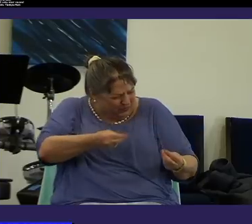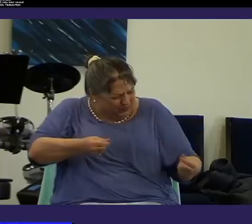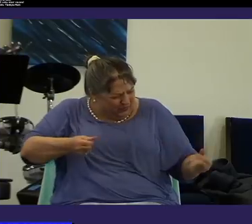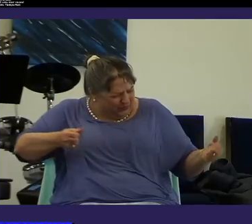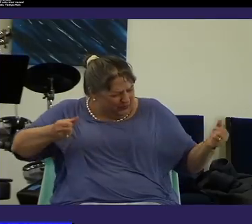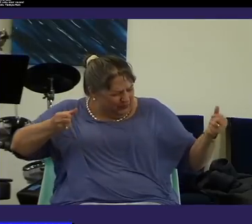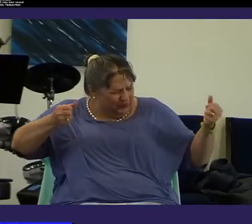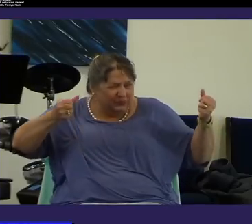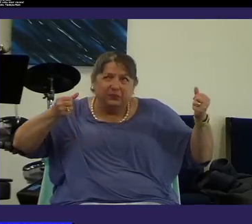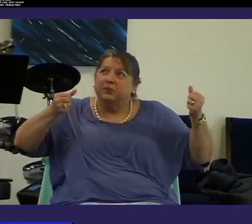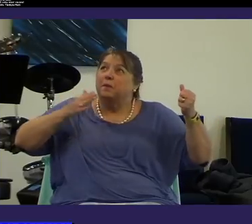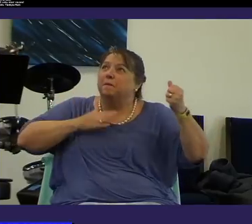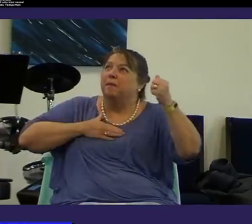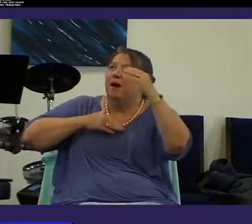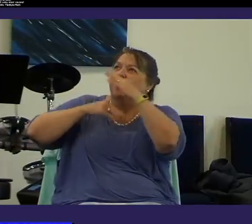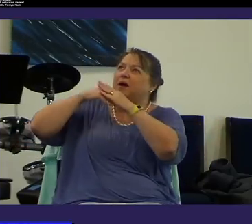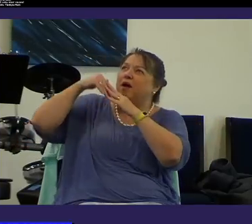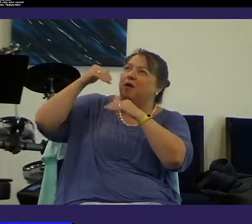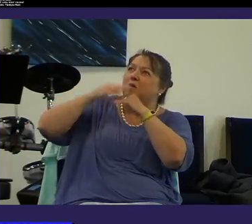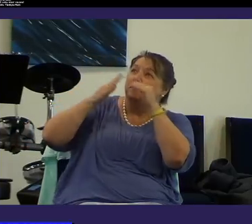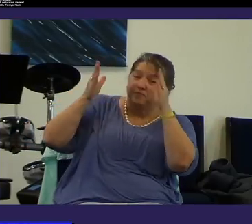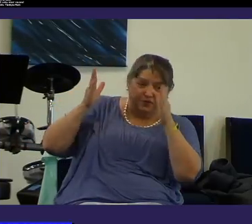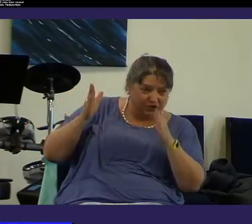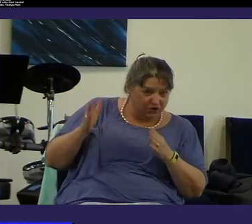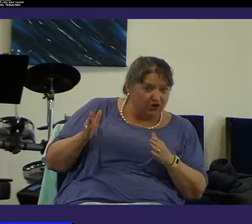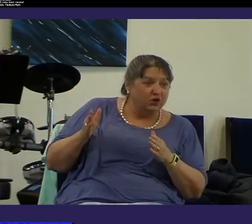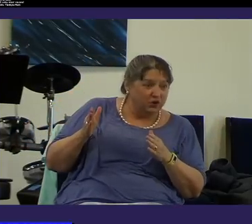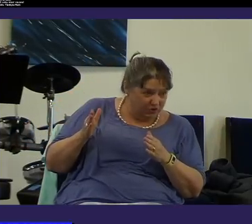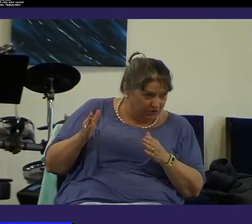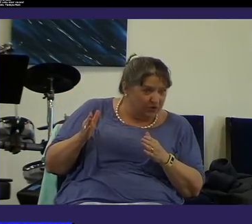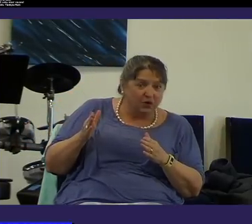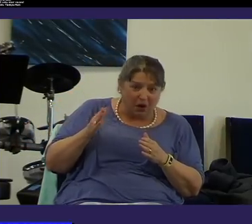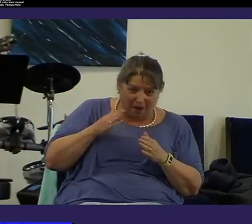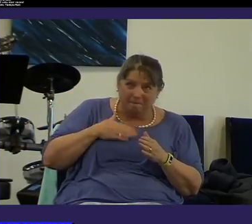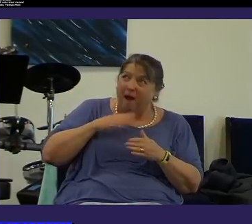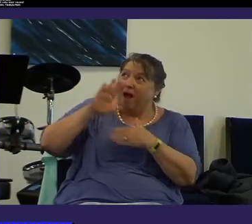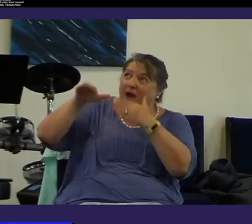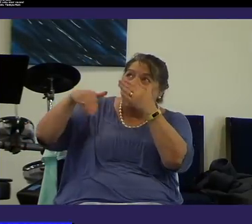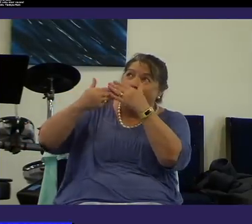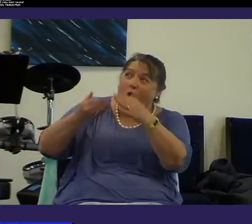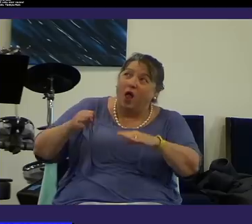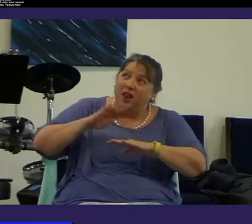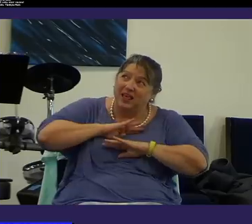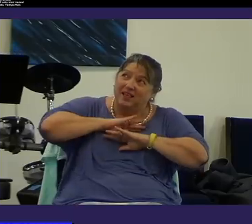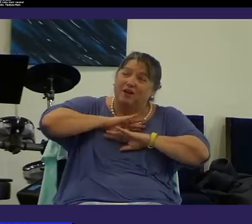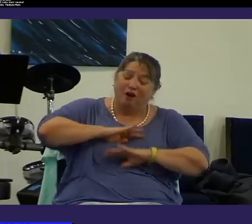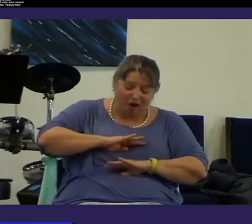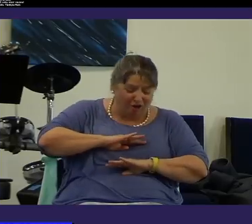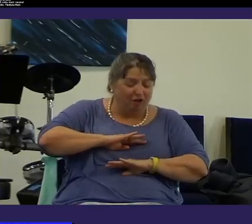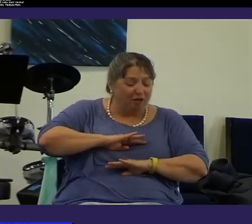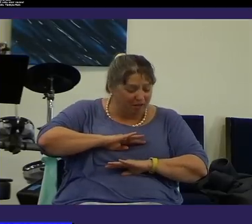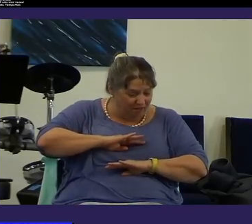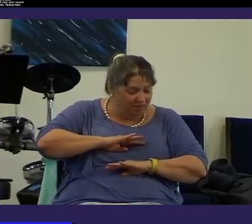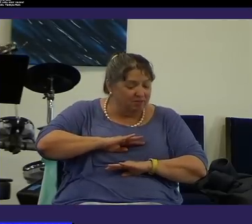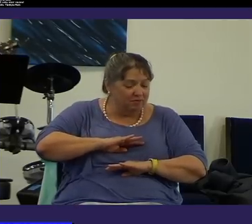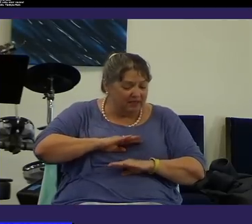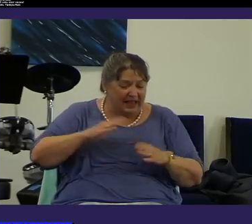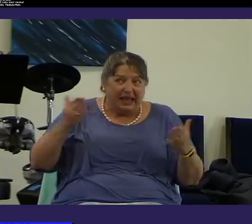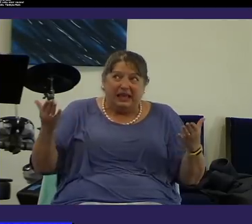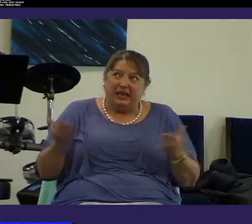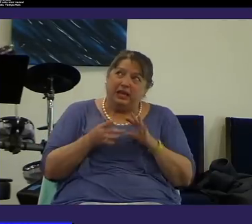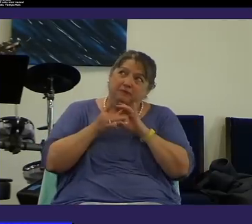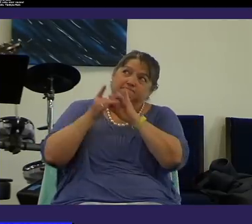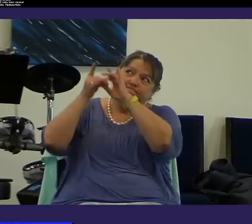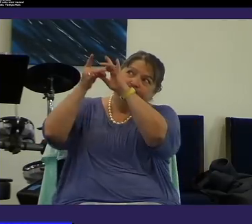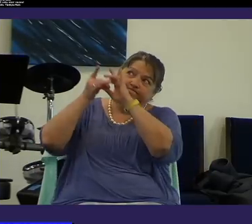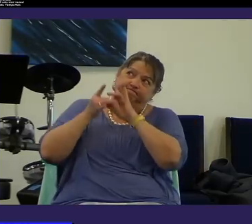Striving cease, my comforter, my all in